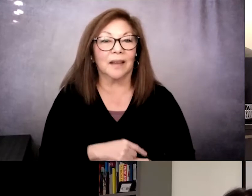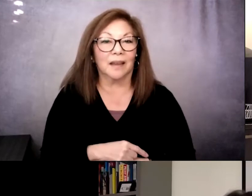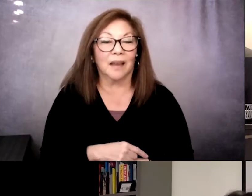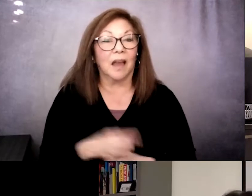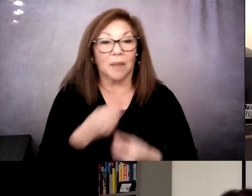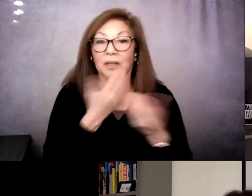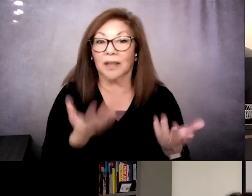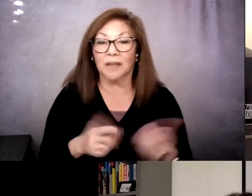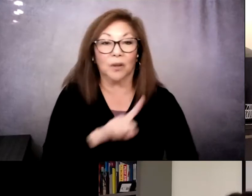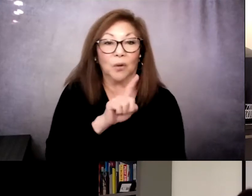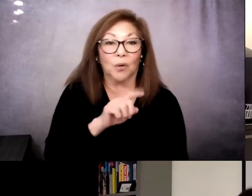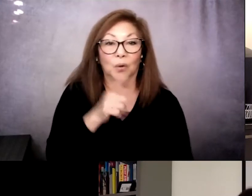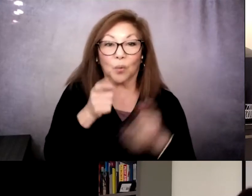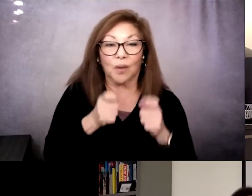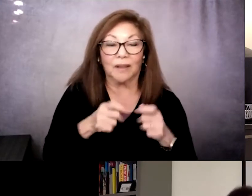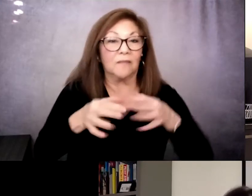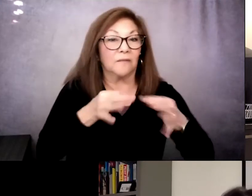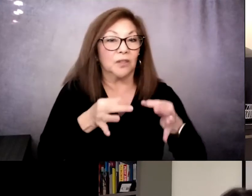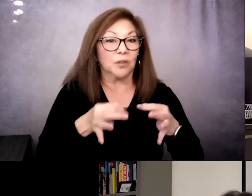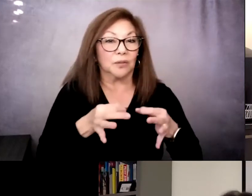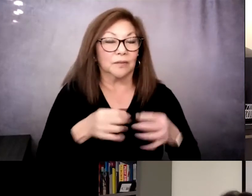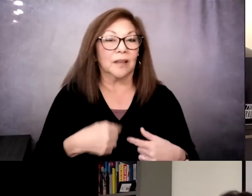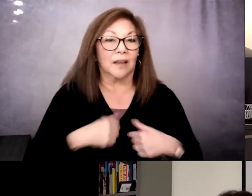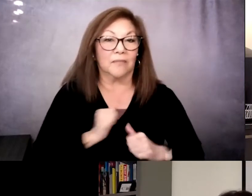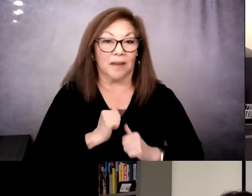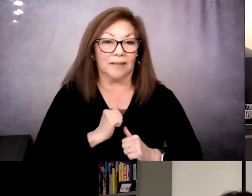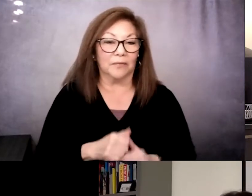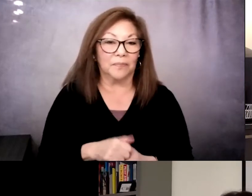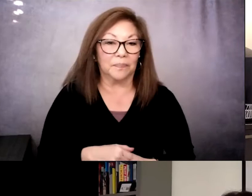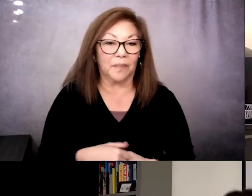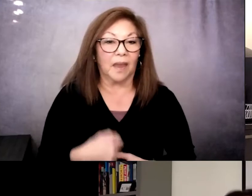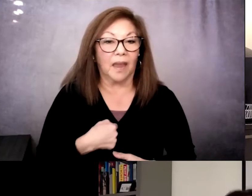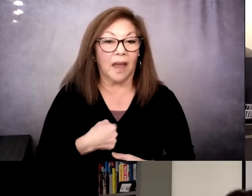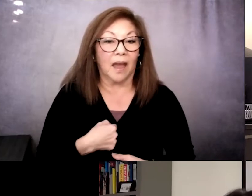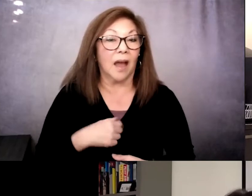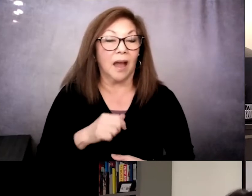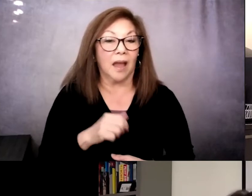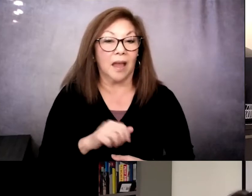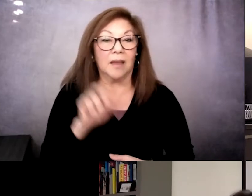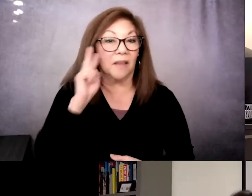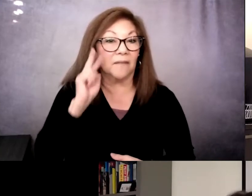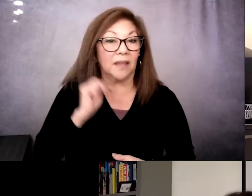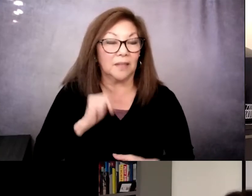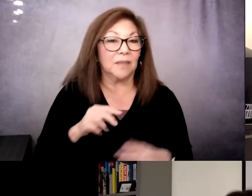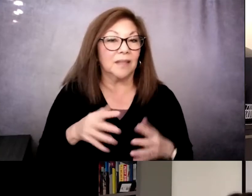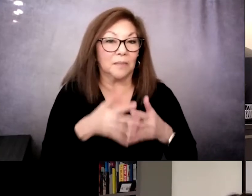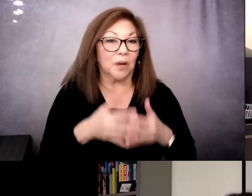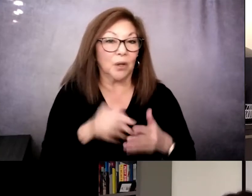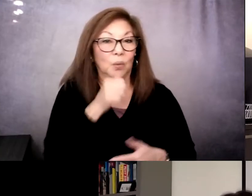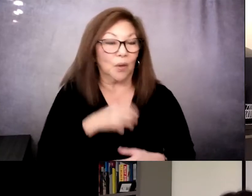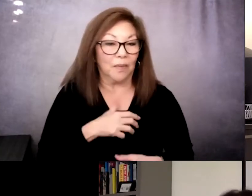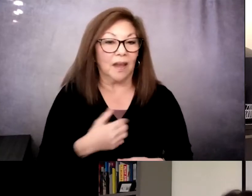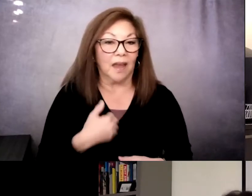a quick visual description of myself. I'm a Vietnamese American woman. I